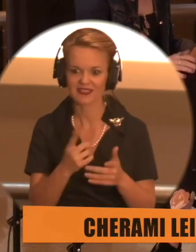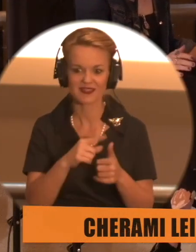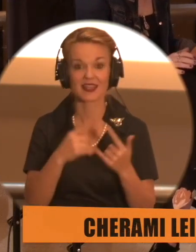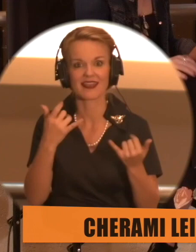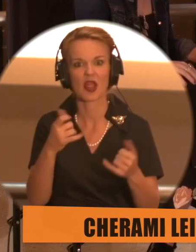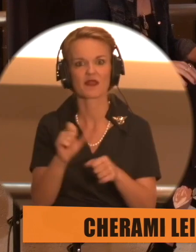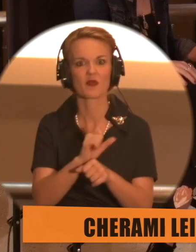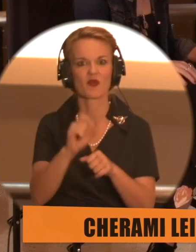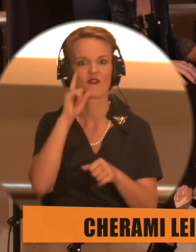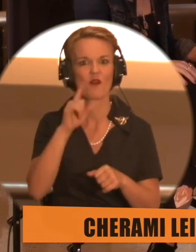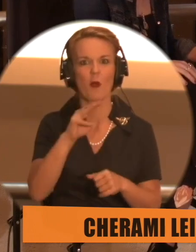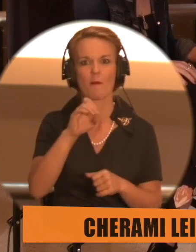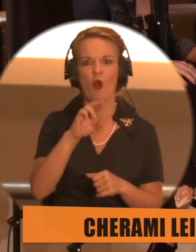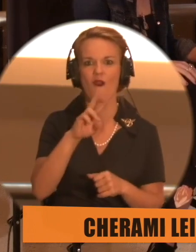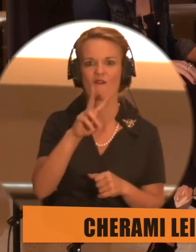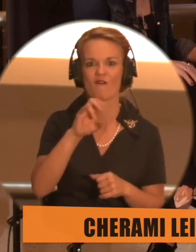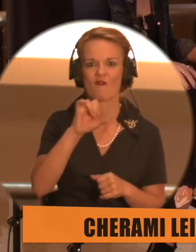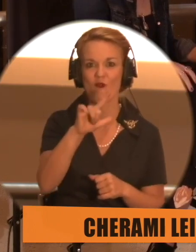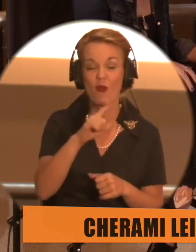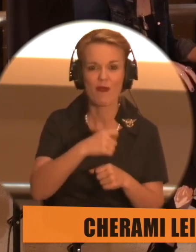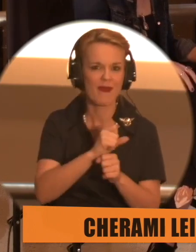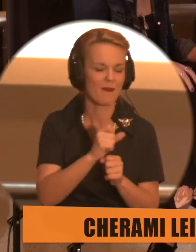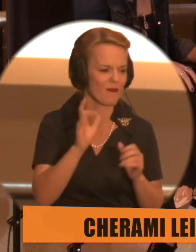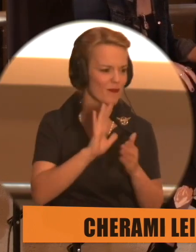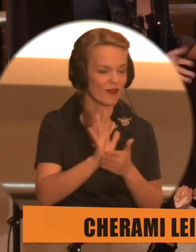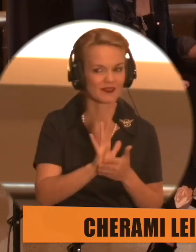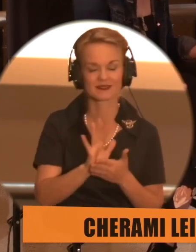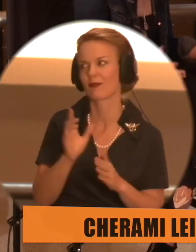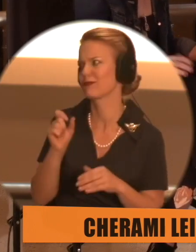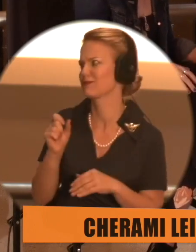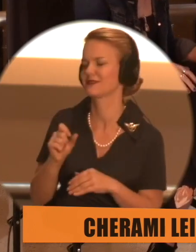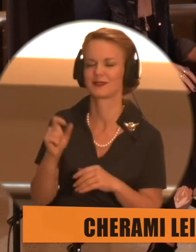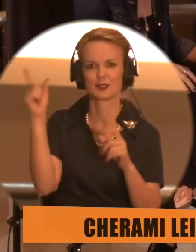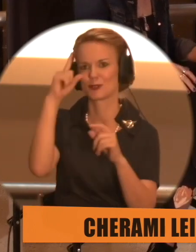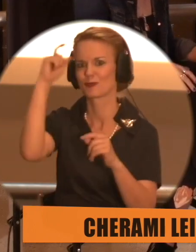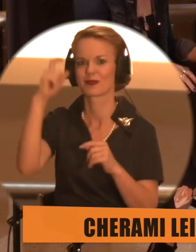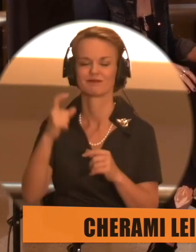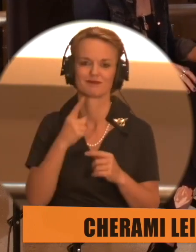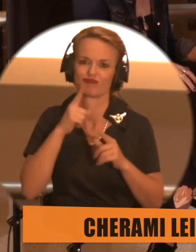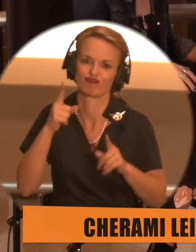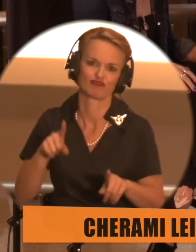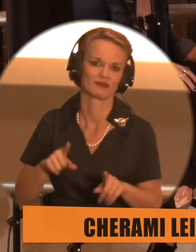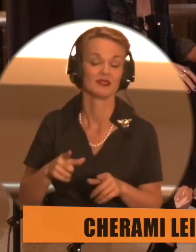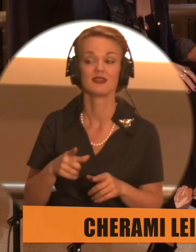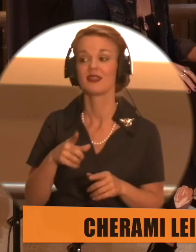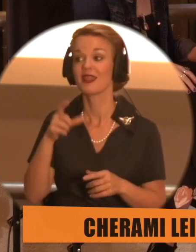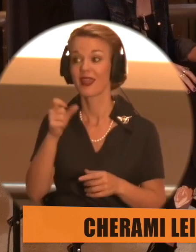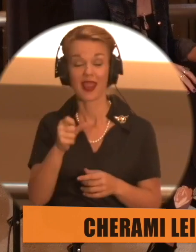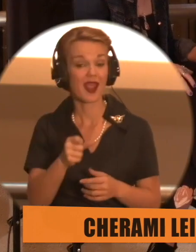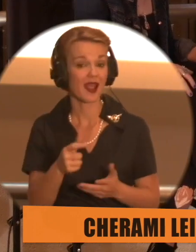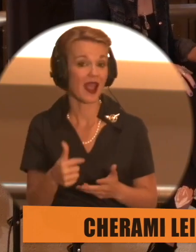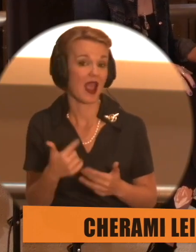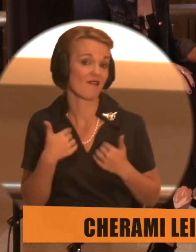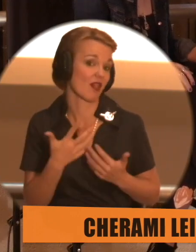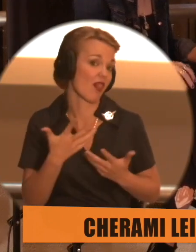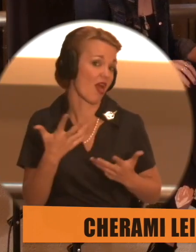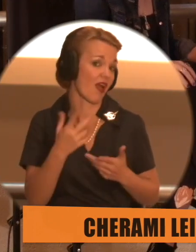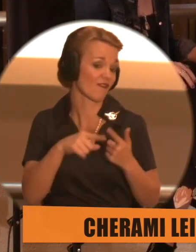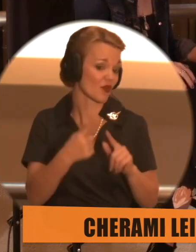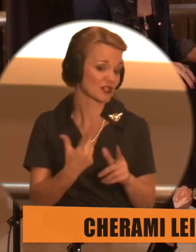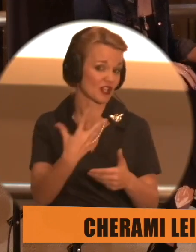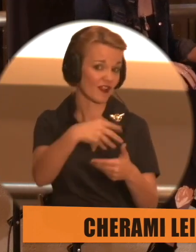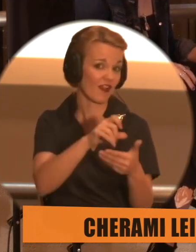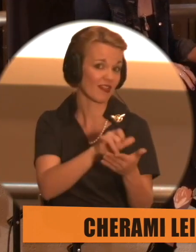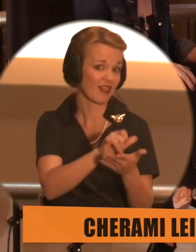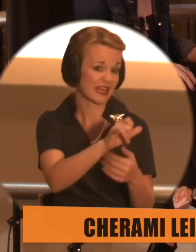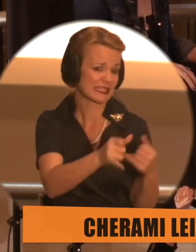Cool. And I'm sure it's such a dream. 100%. I'm sure that it's work at the end of the day. Of course. But it's work that they love. I've got a lot of friends who are in that industry, so cool. and